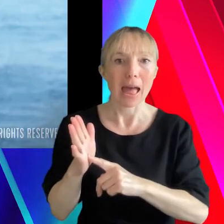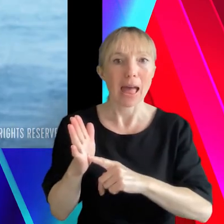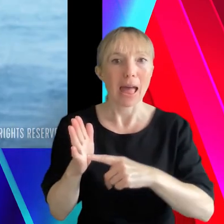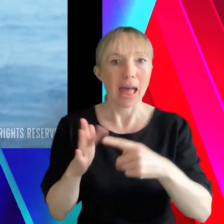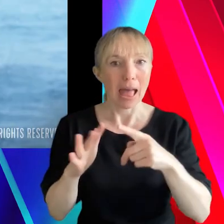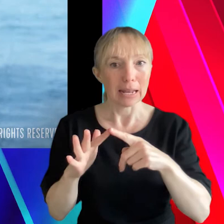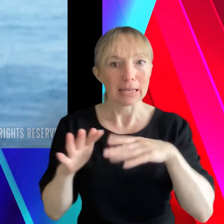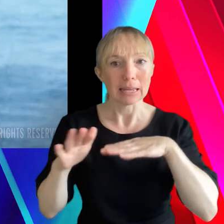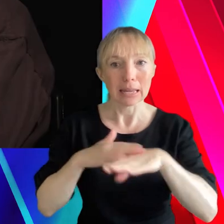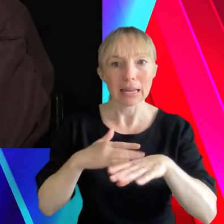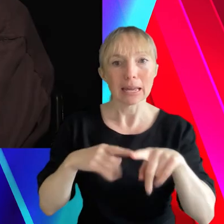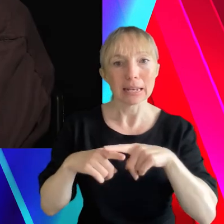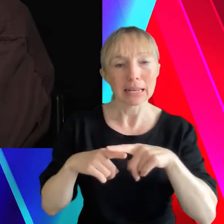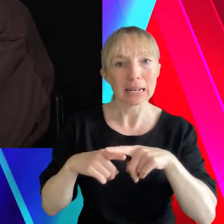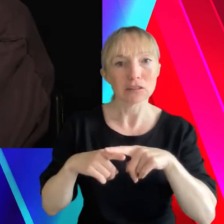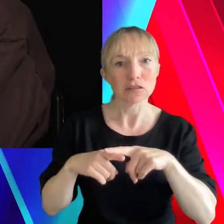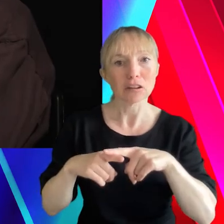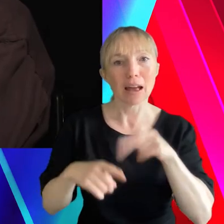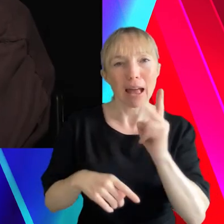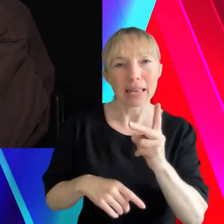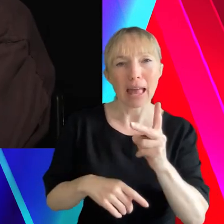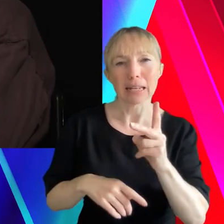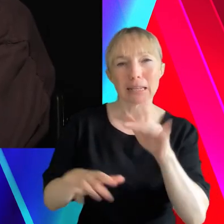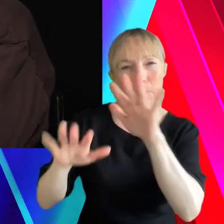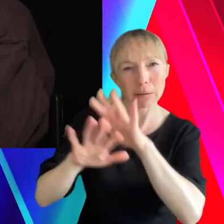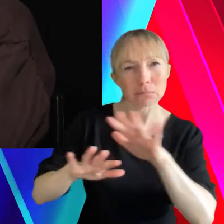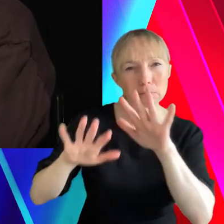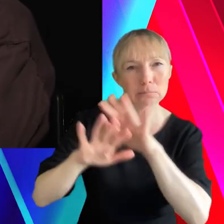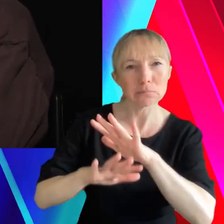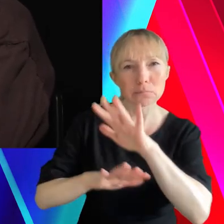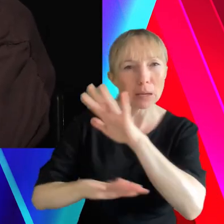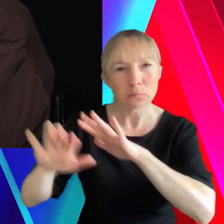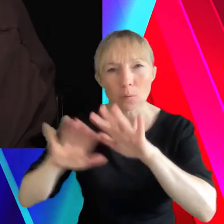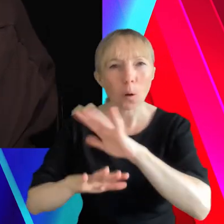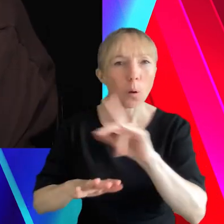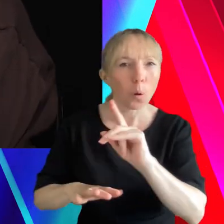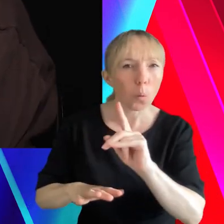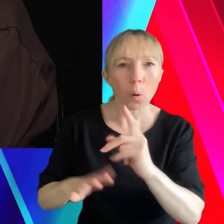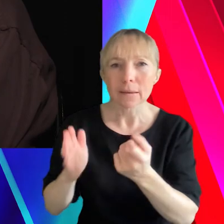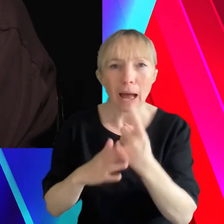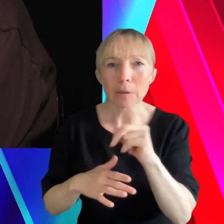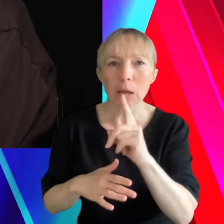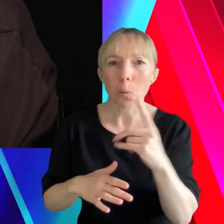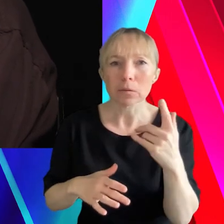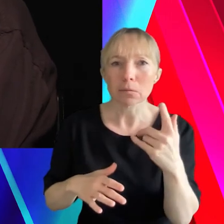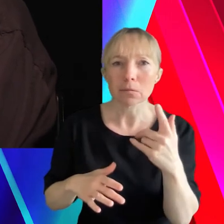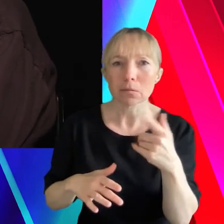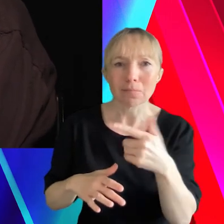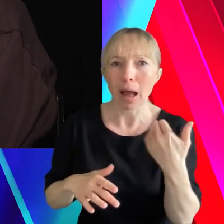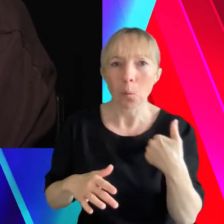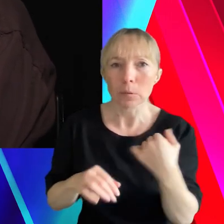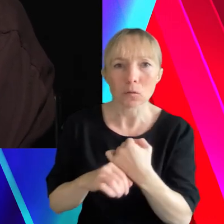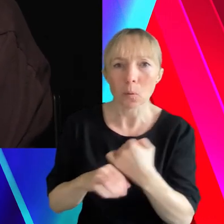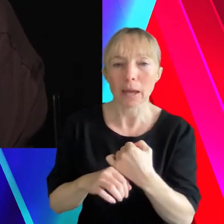this enigmatic thing. What is this woman up to? What's happened? And of course, I mean, I wouldn't want to talk about the